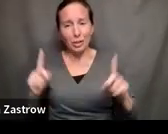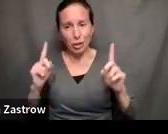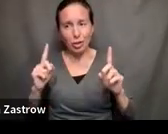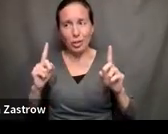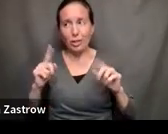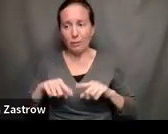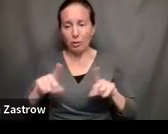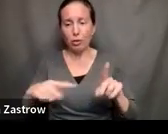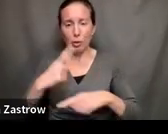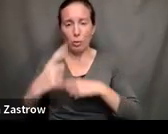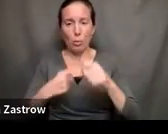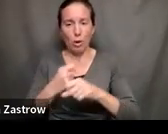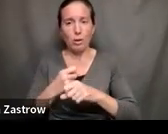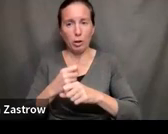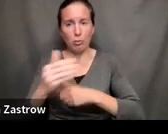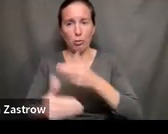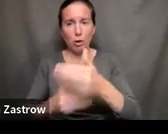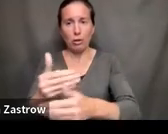child.